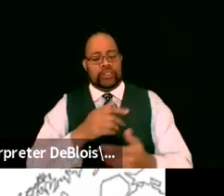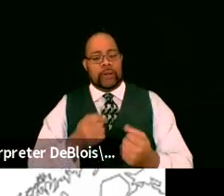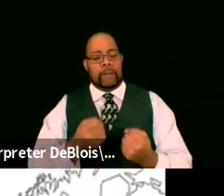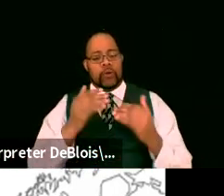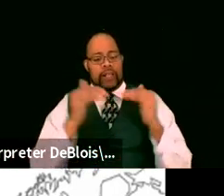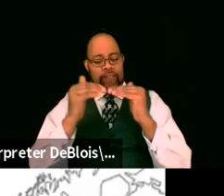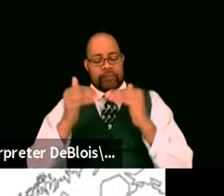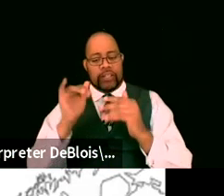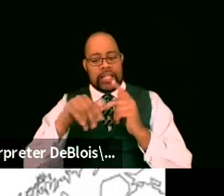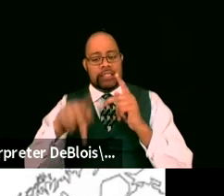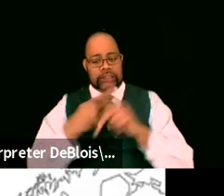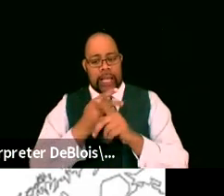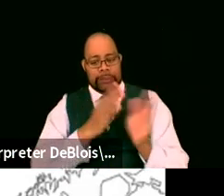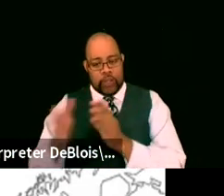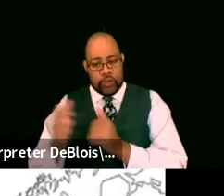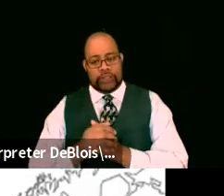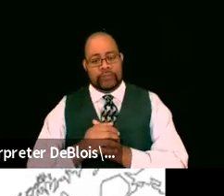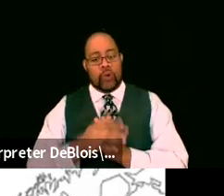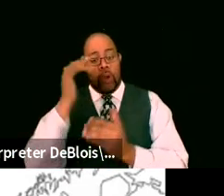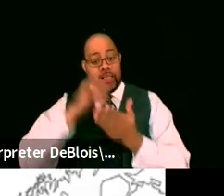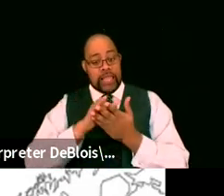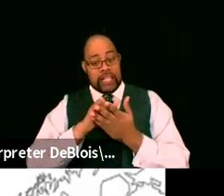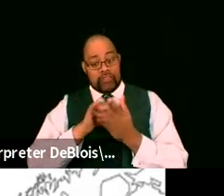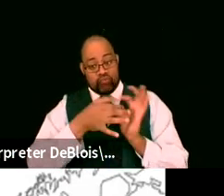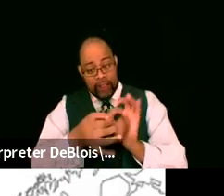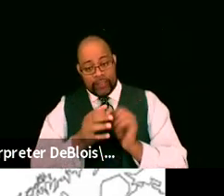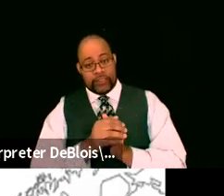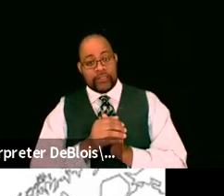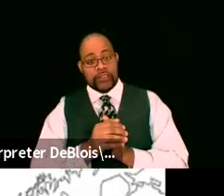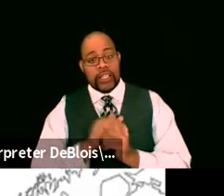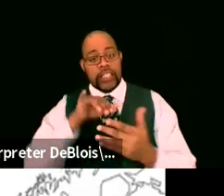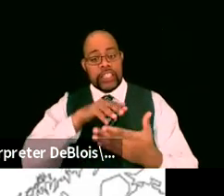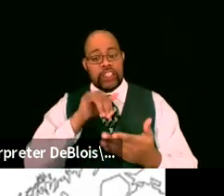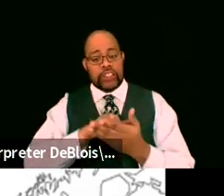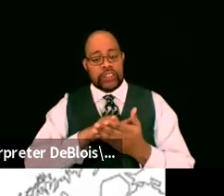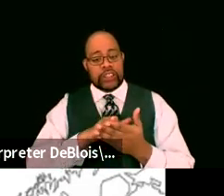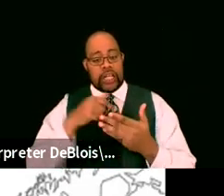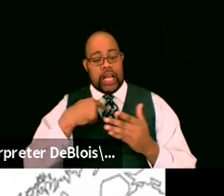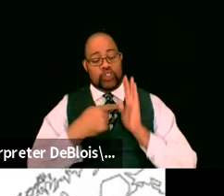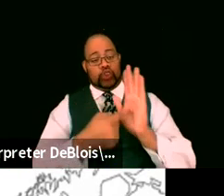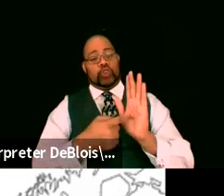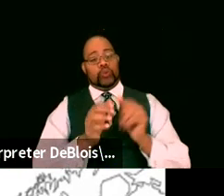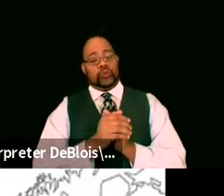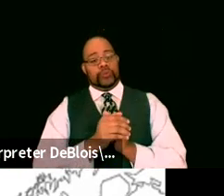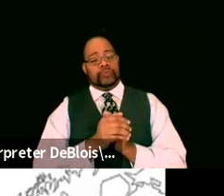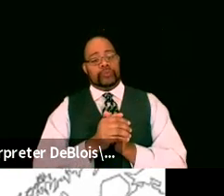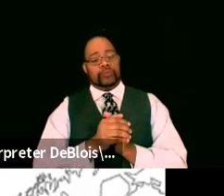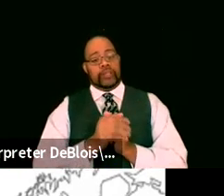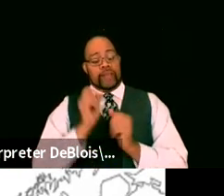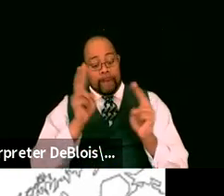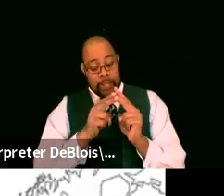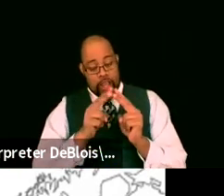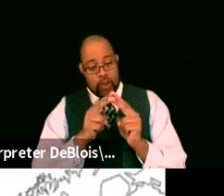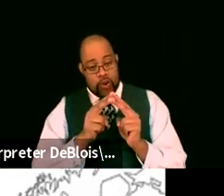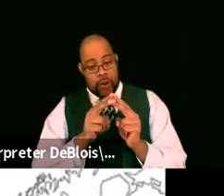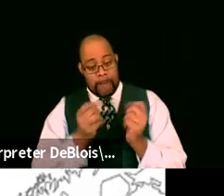multi-locus sequence types. Now, the reason this is particularly relevant is that the study that I've highlighted showed that if you pair multi-locus